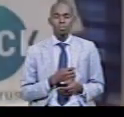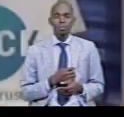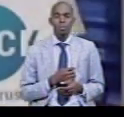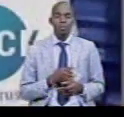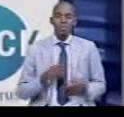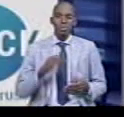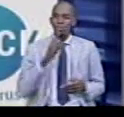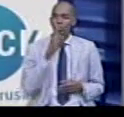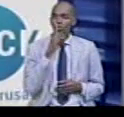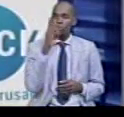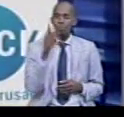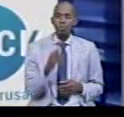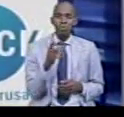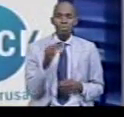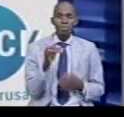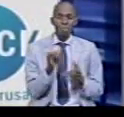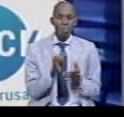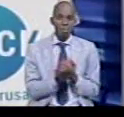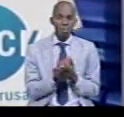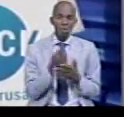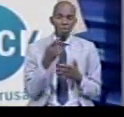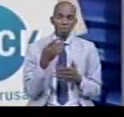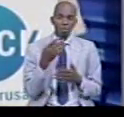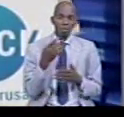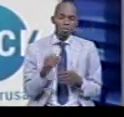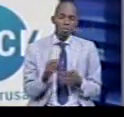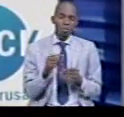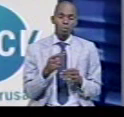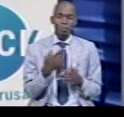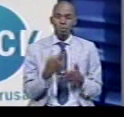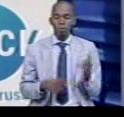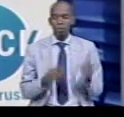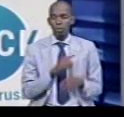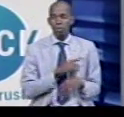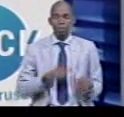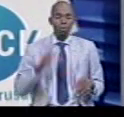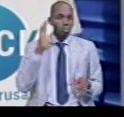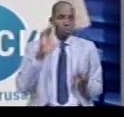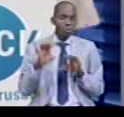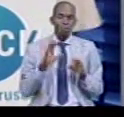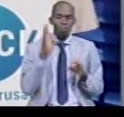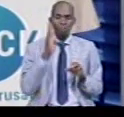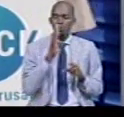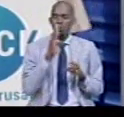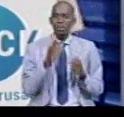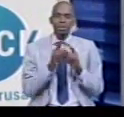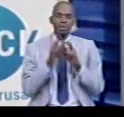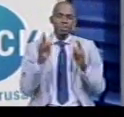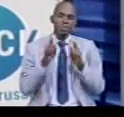what the Lord is going to do in this great, great, great, great program.